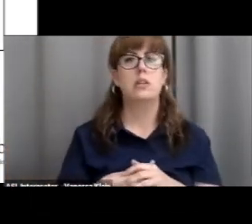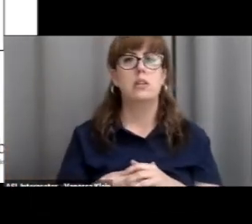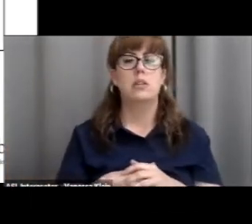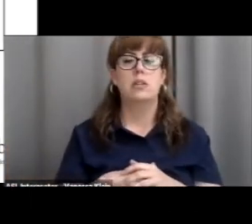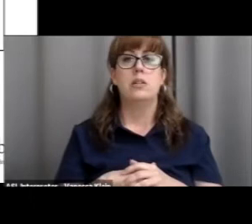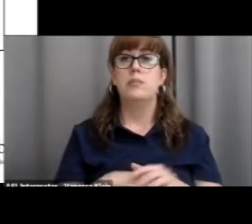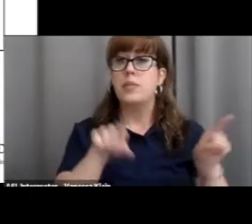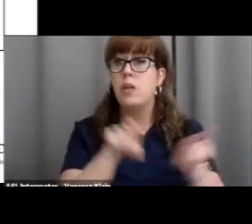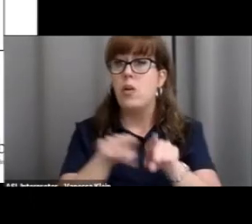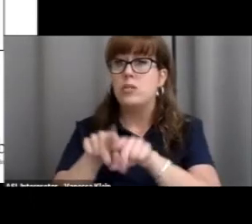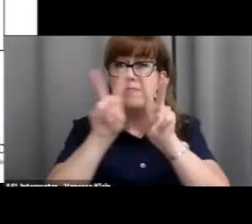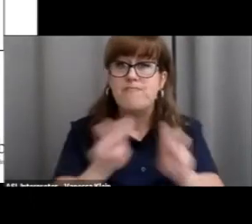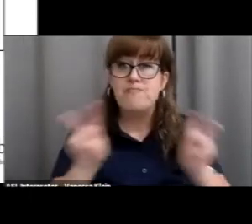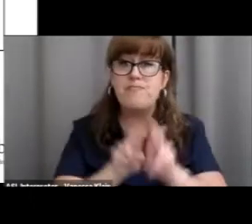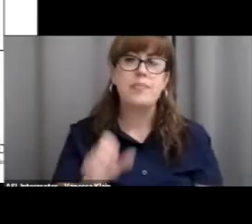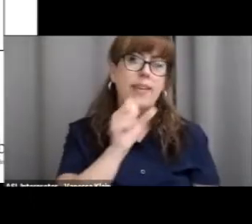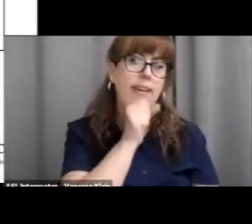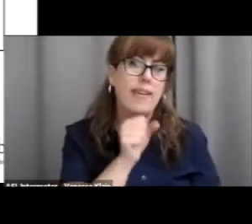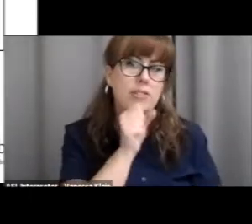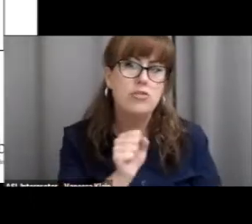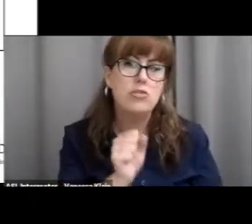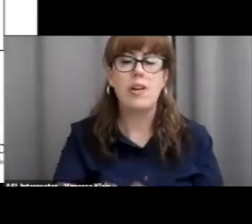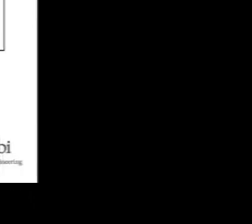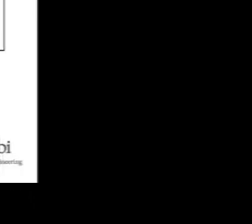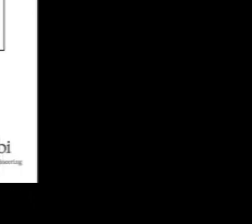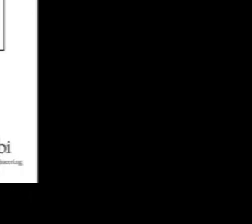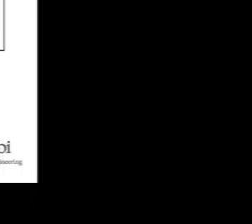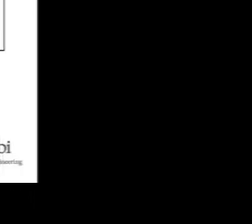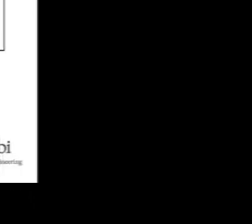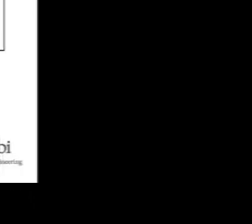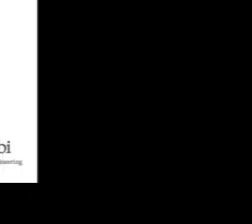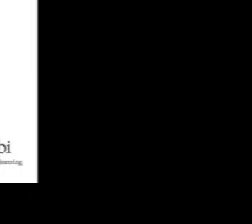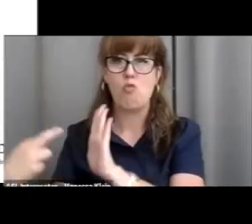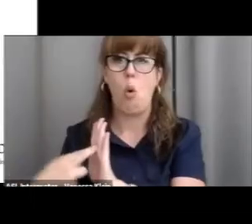in traditionally female roles.